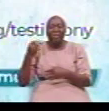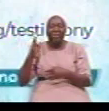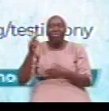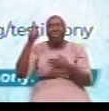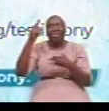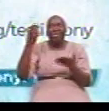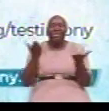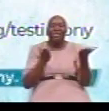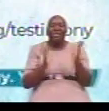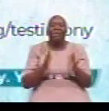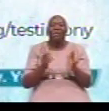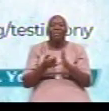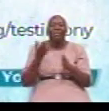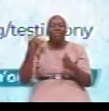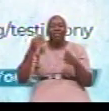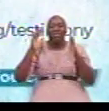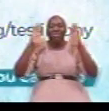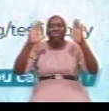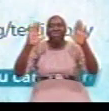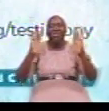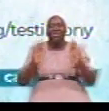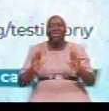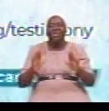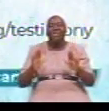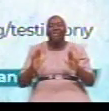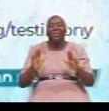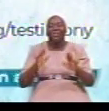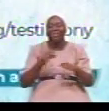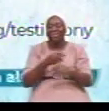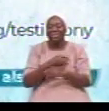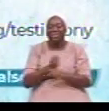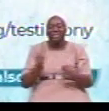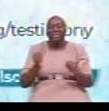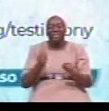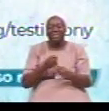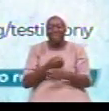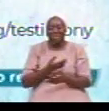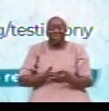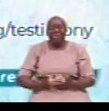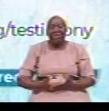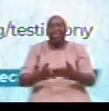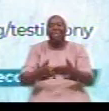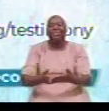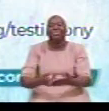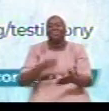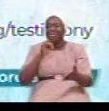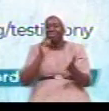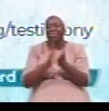servant. It was miraculous and safe delivery. Praise the Lord!